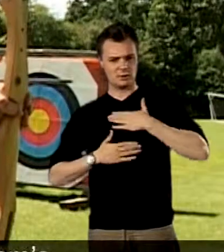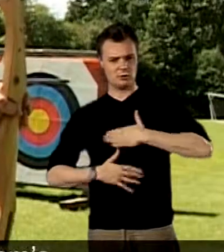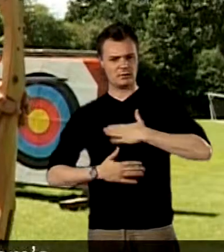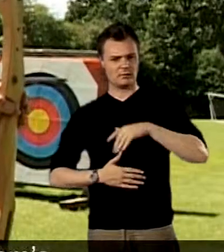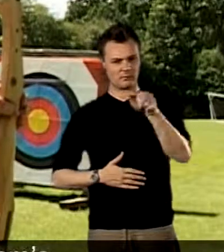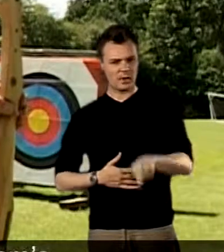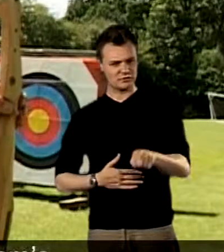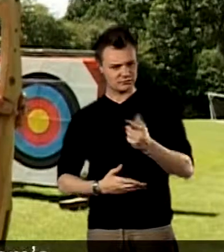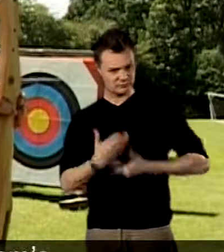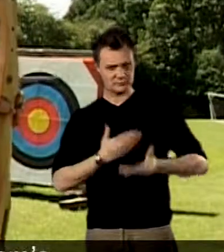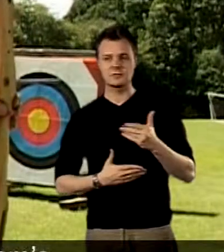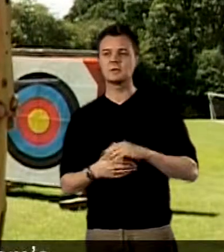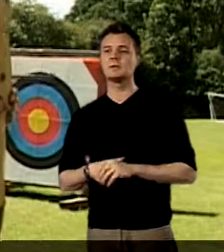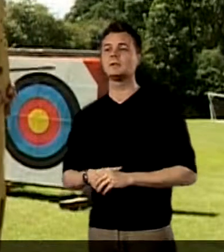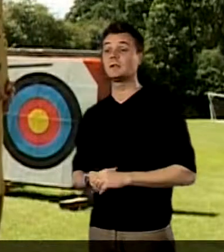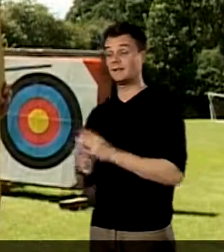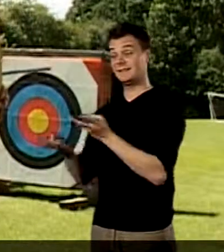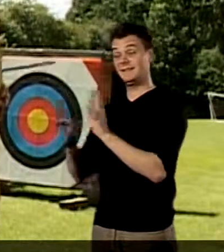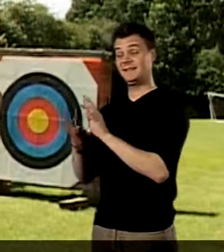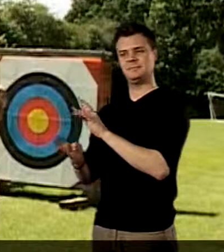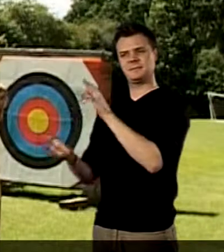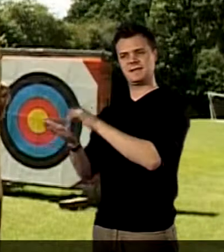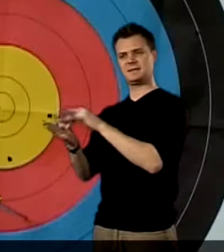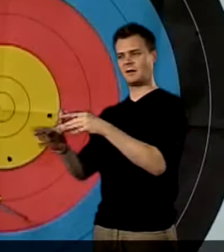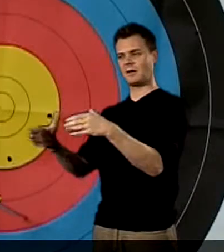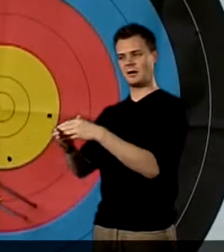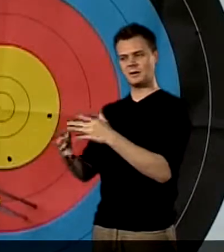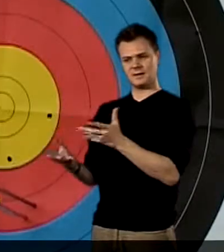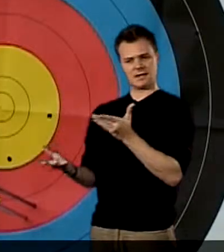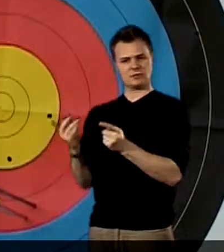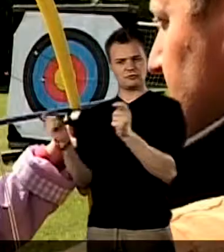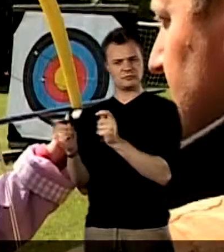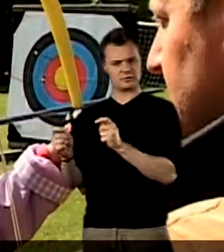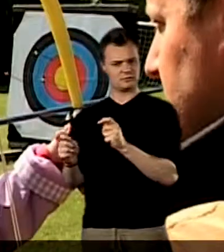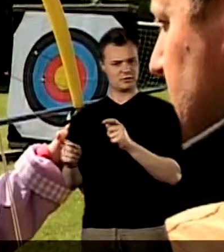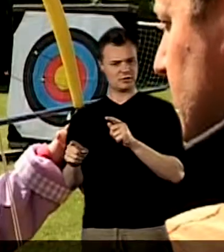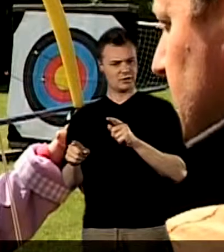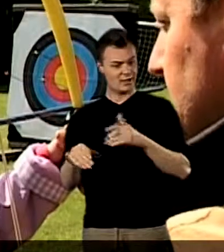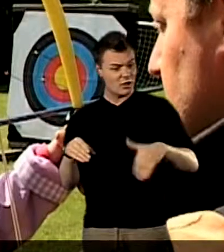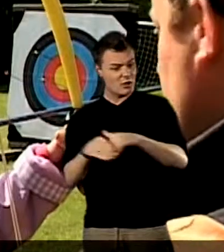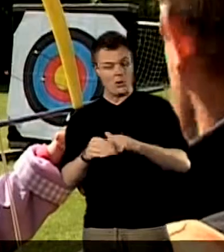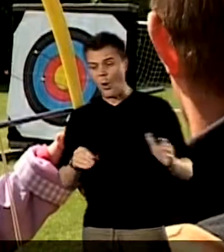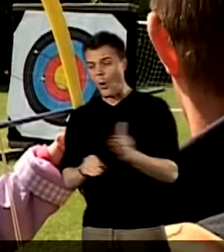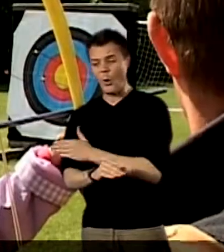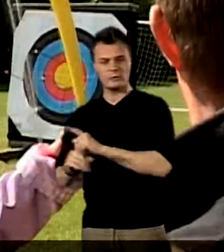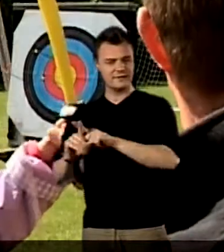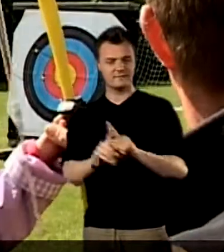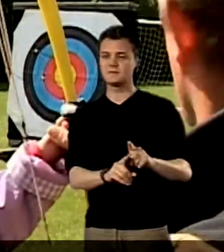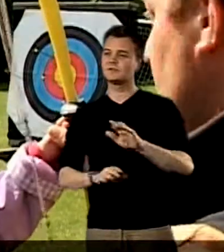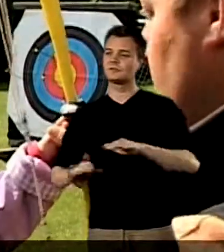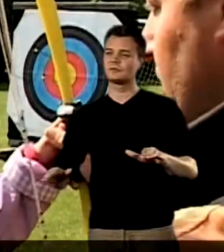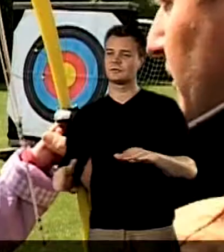at Newham's Outdoor Centre make adjustments to include disabled pupils in all activities. 3, 2, 1,